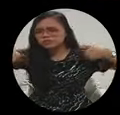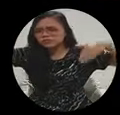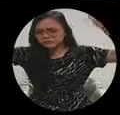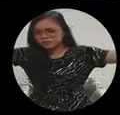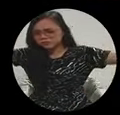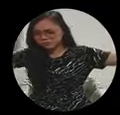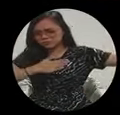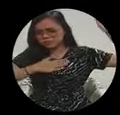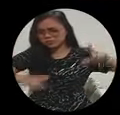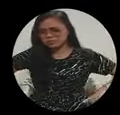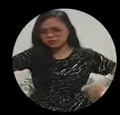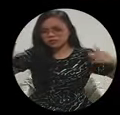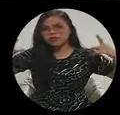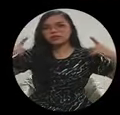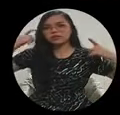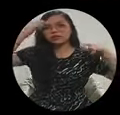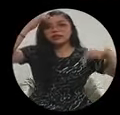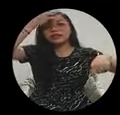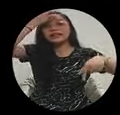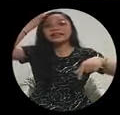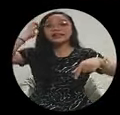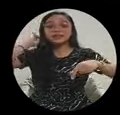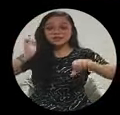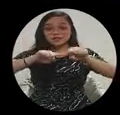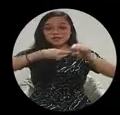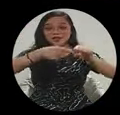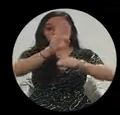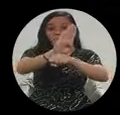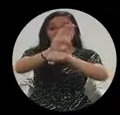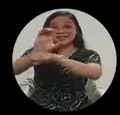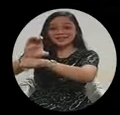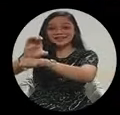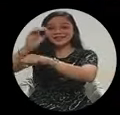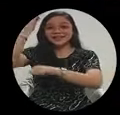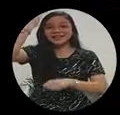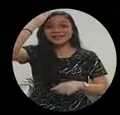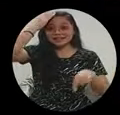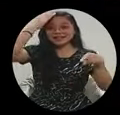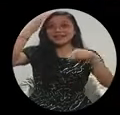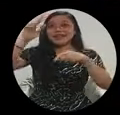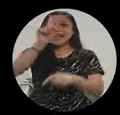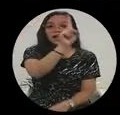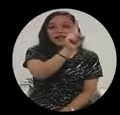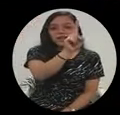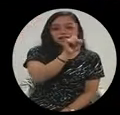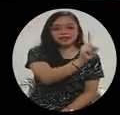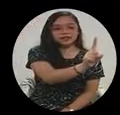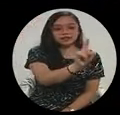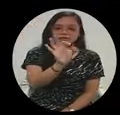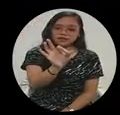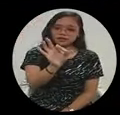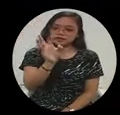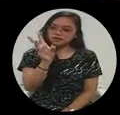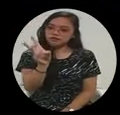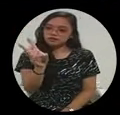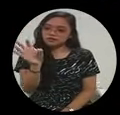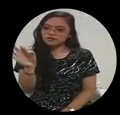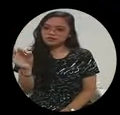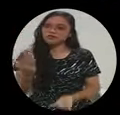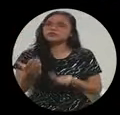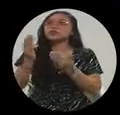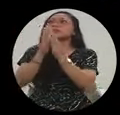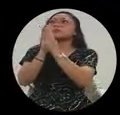today. The church elected me pastor tonight. That was a Wednesday. And Lord, I pray that you'll